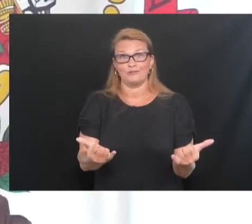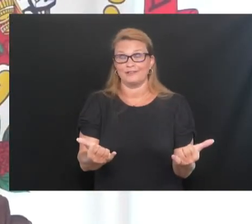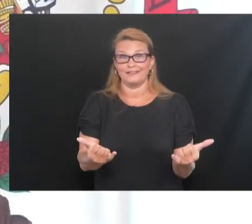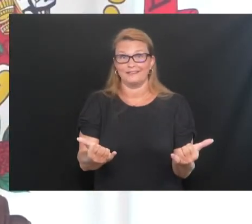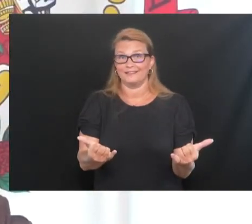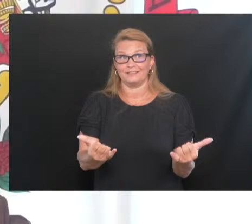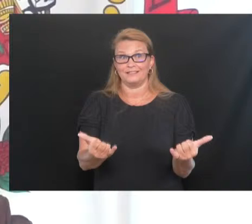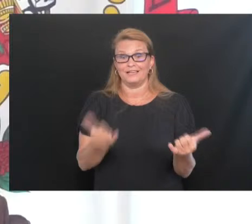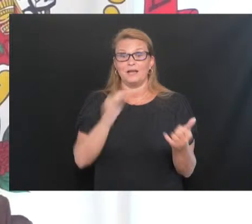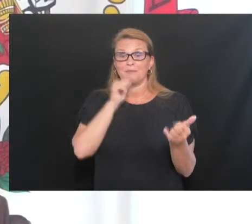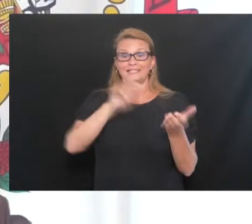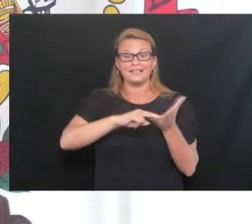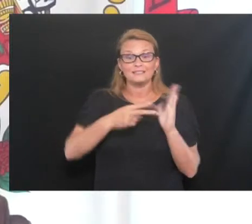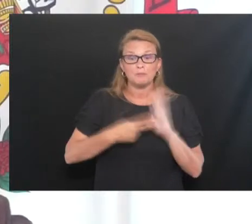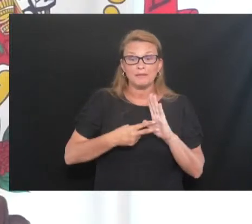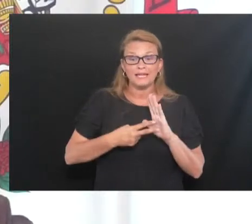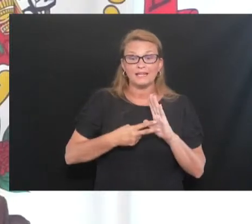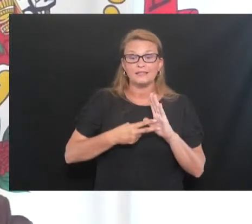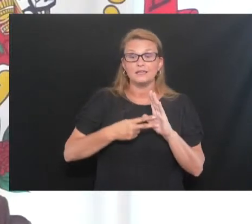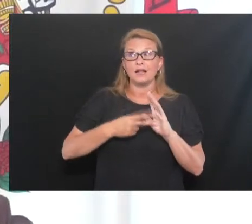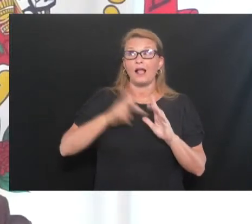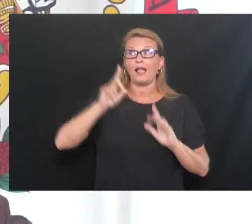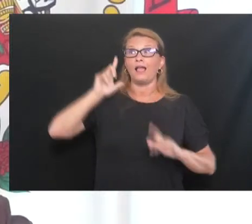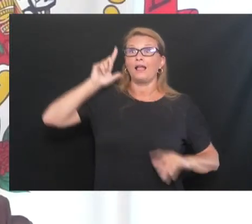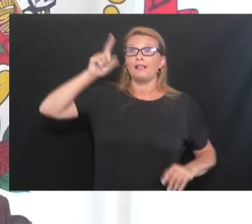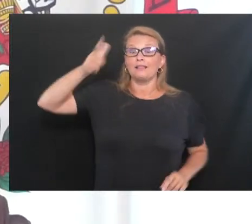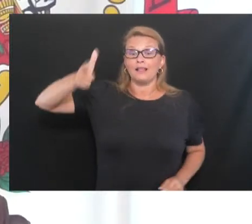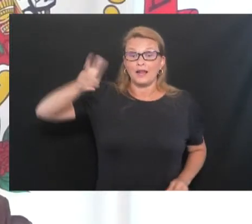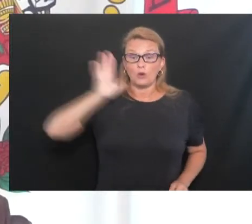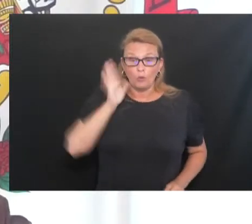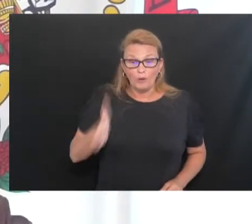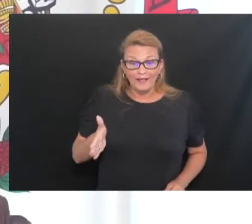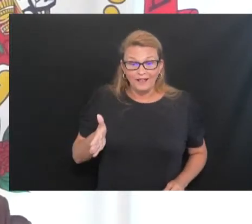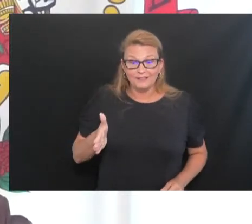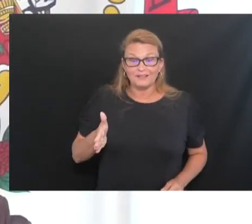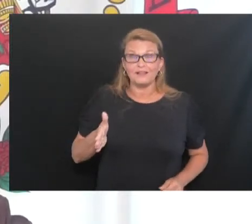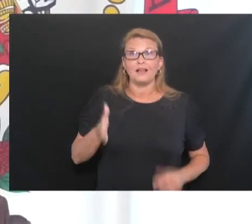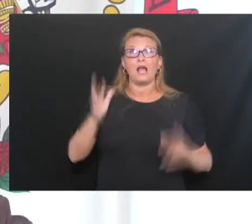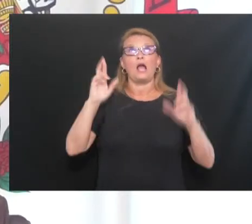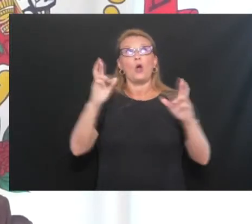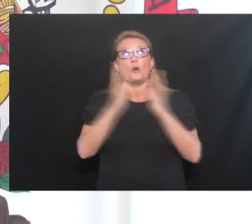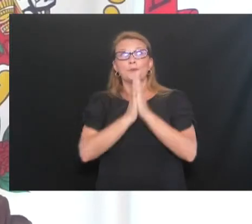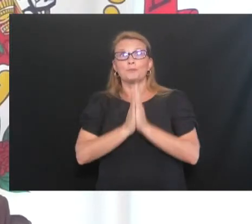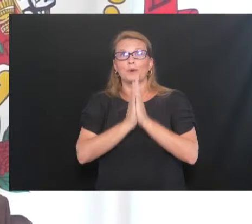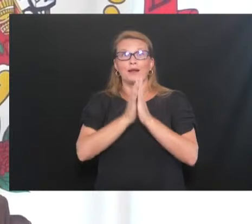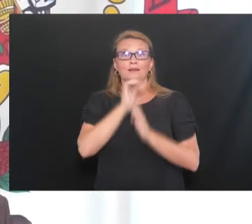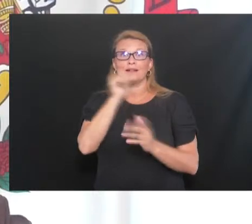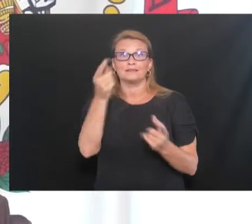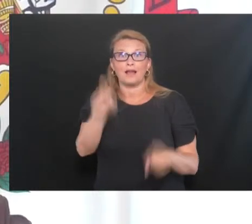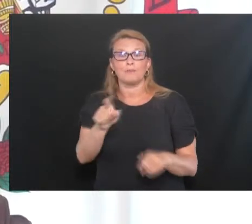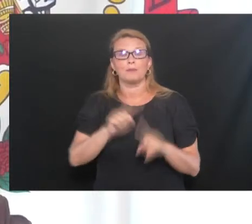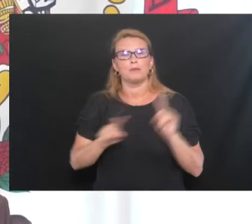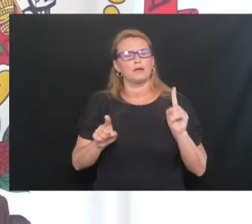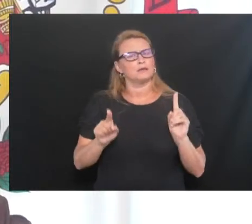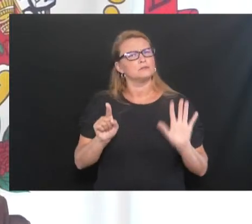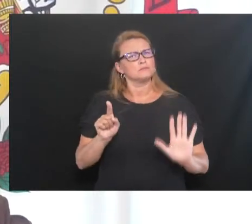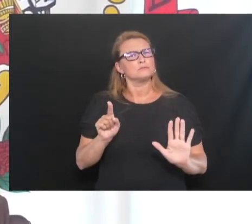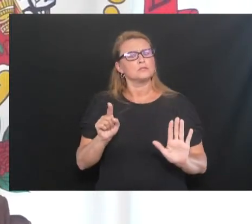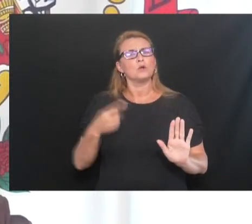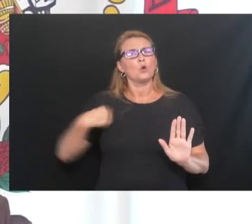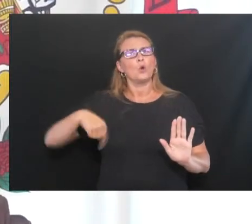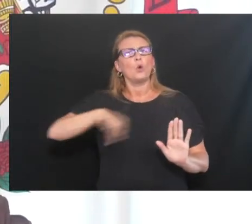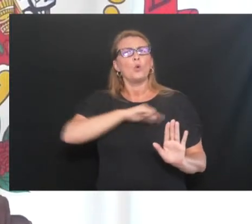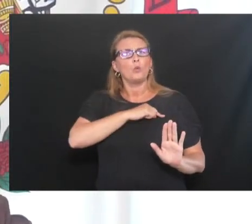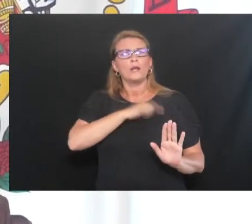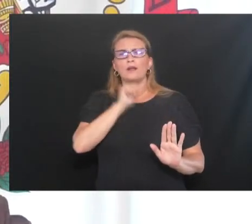But that doesn't mean that we won't get there. I hope and pray we do not get there. But Brendan, we